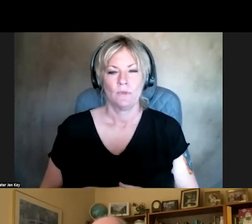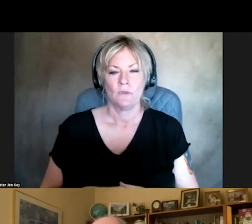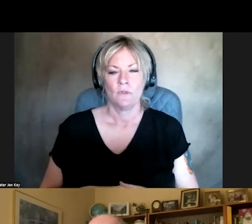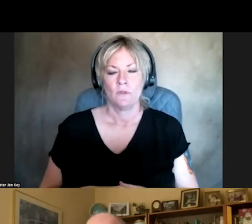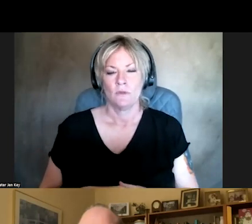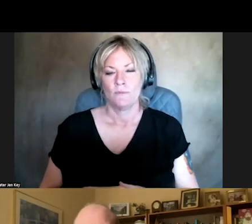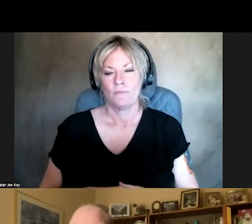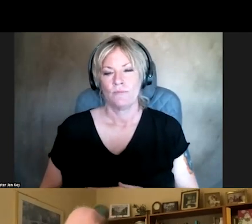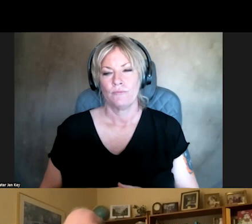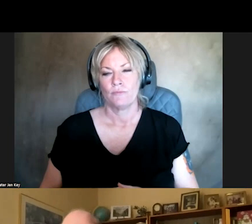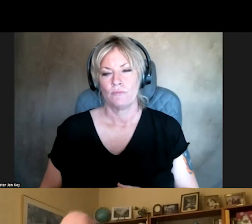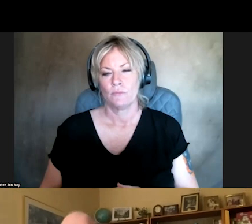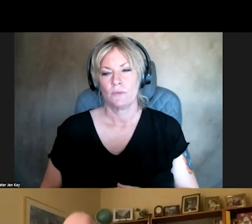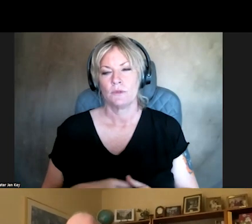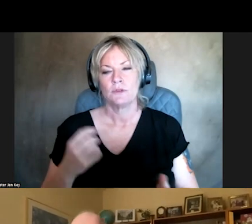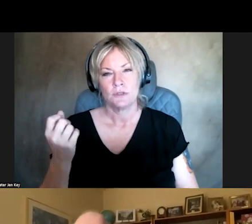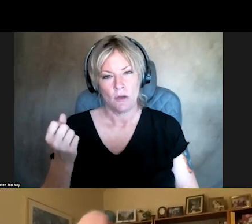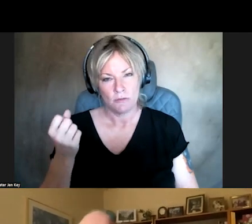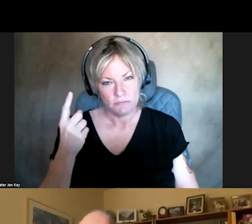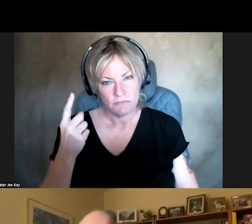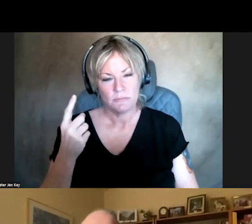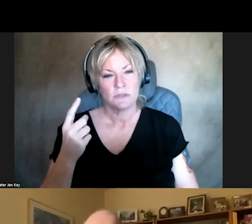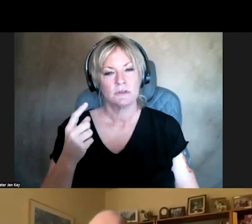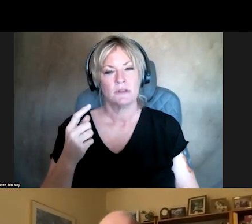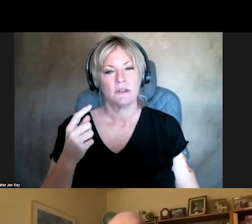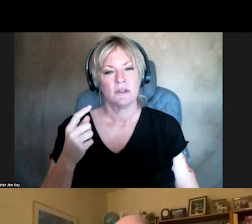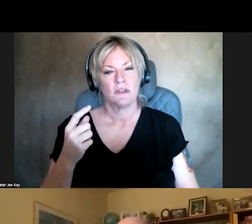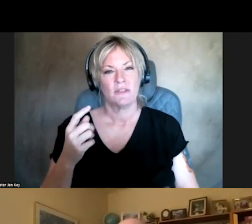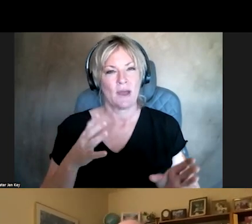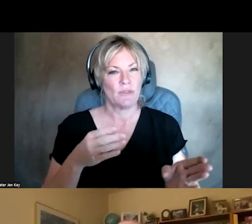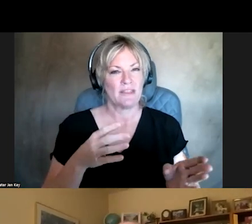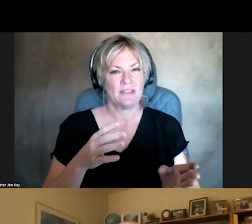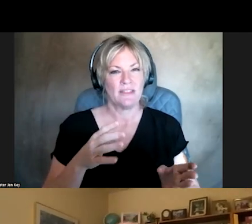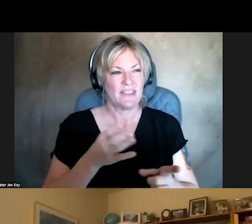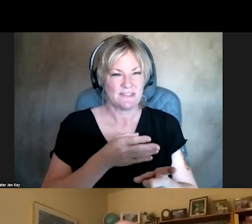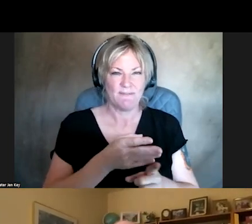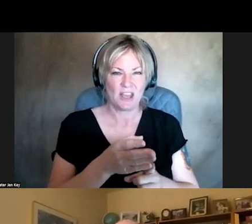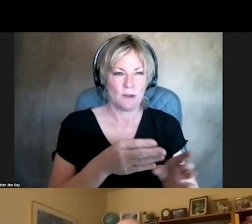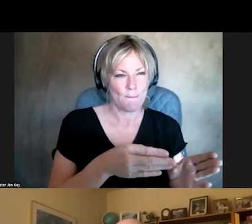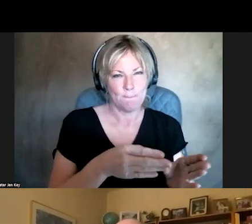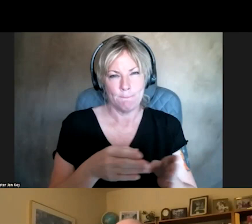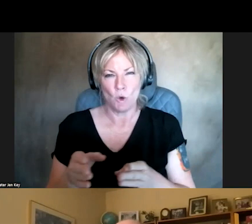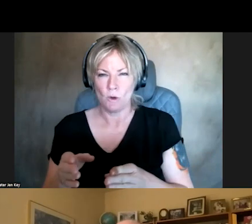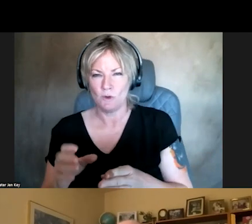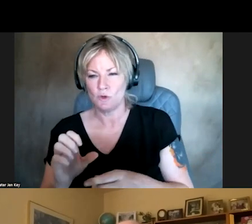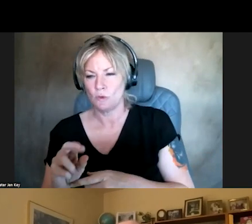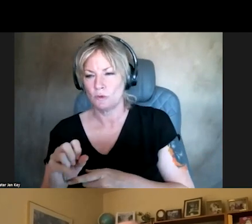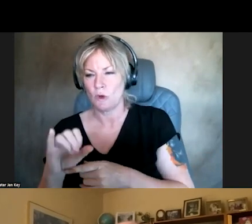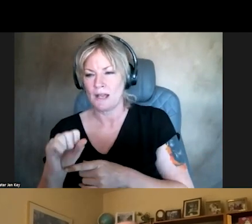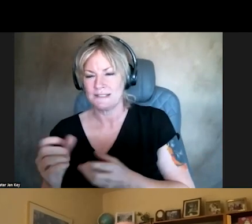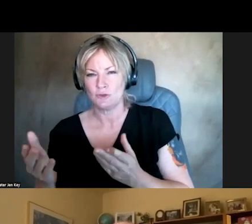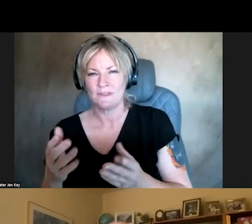that given that the field moved in the direction of crisis services, that the current